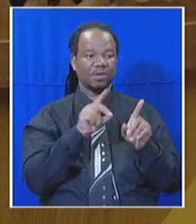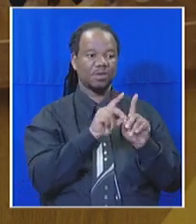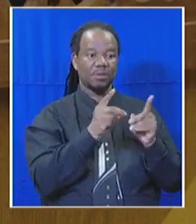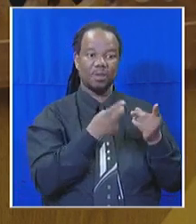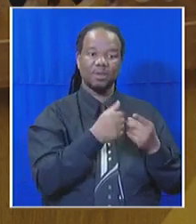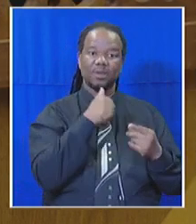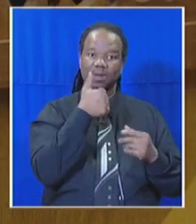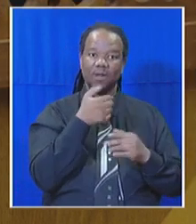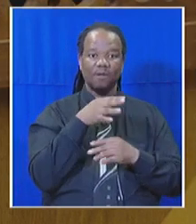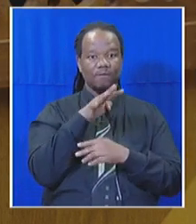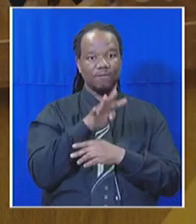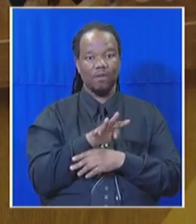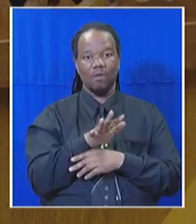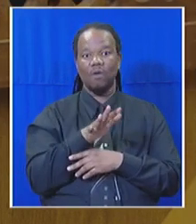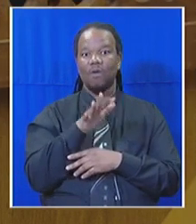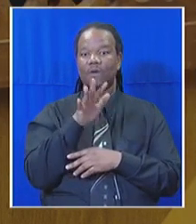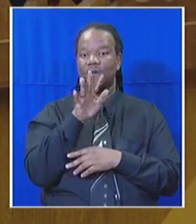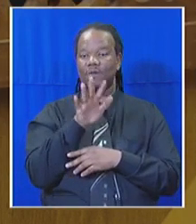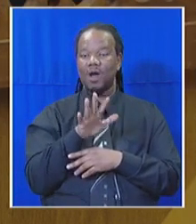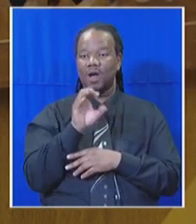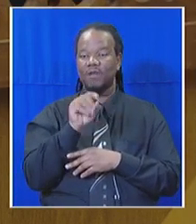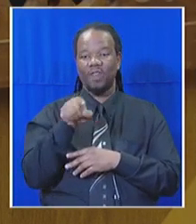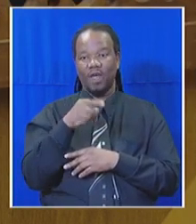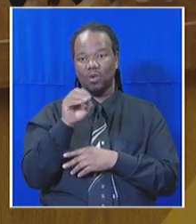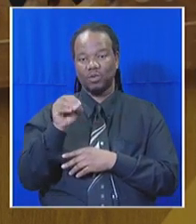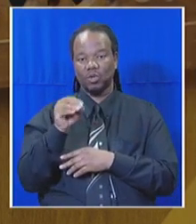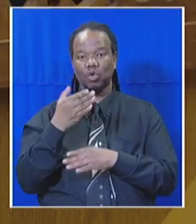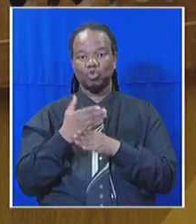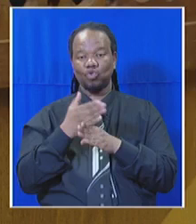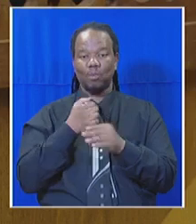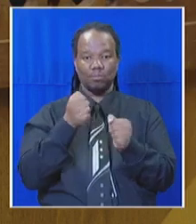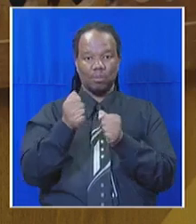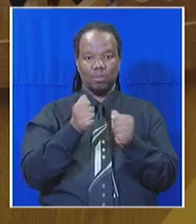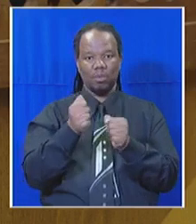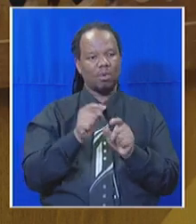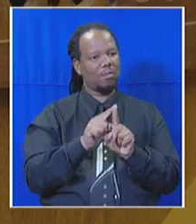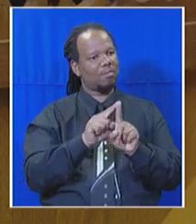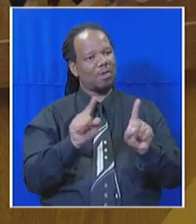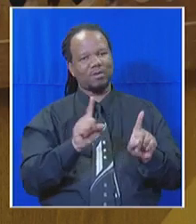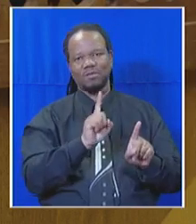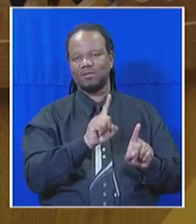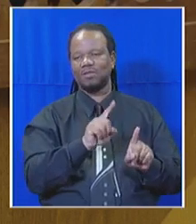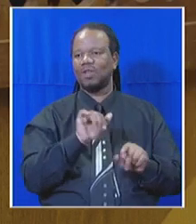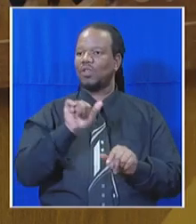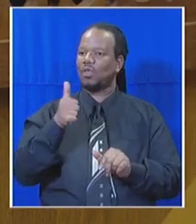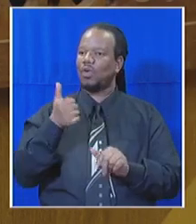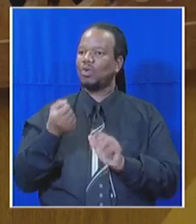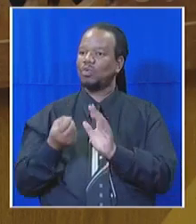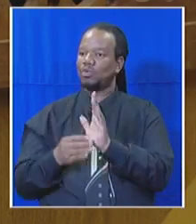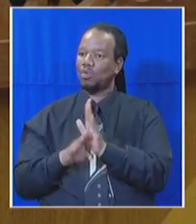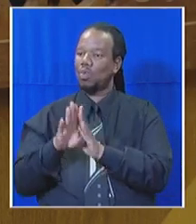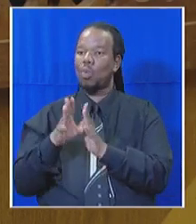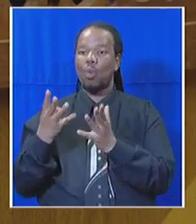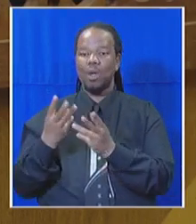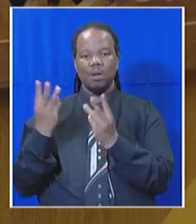by 405,000 over the period under review, but we would like to point out that the majority of this job growth actually took place in the public